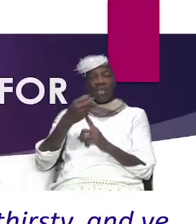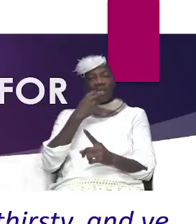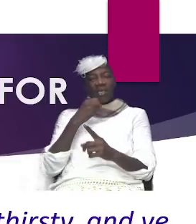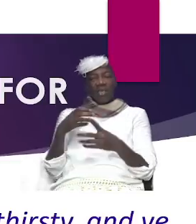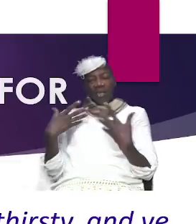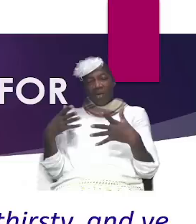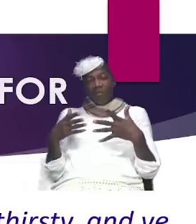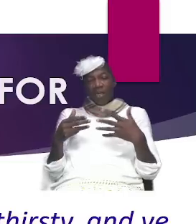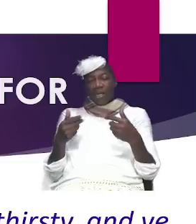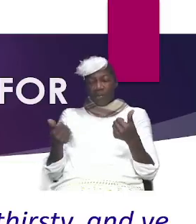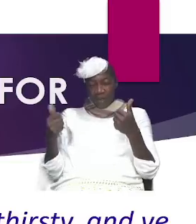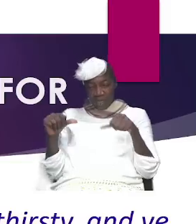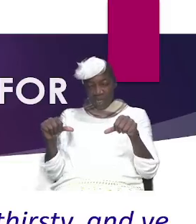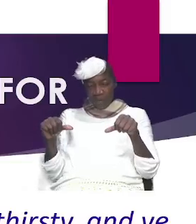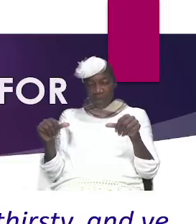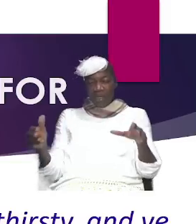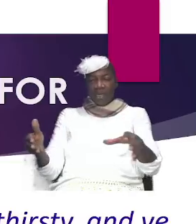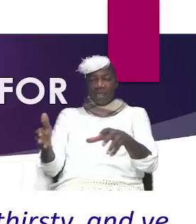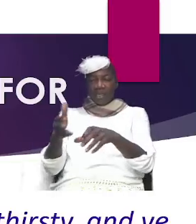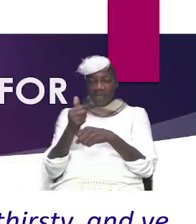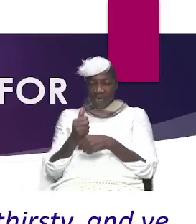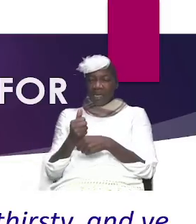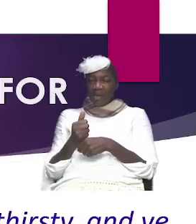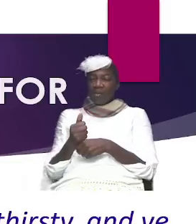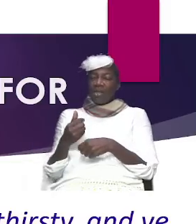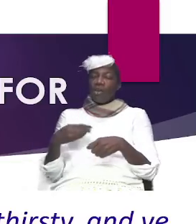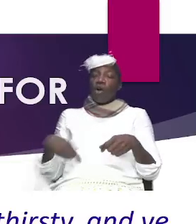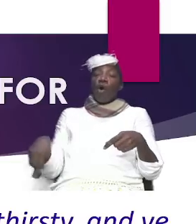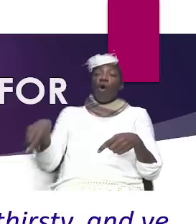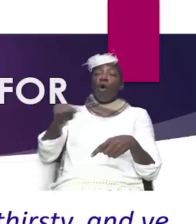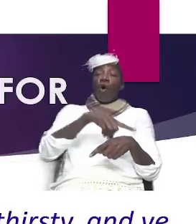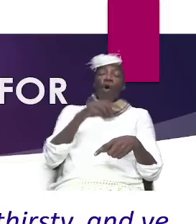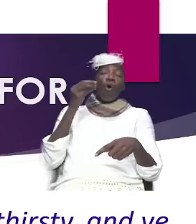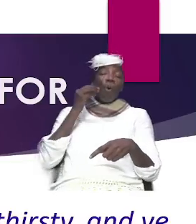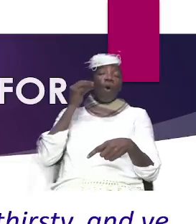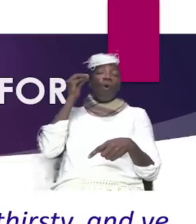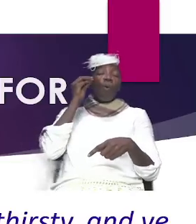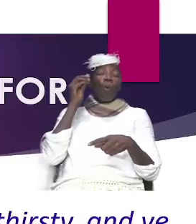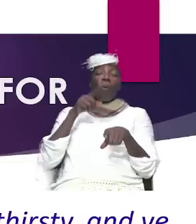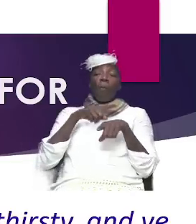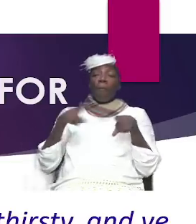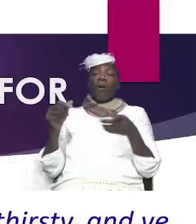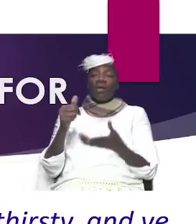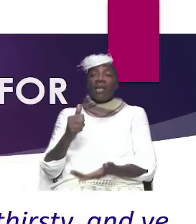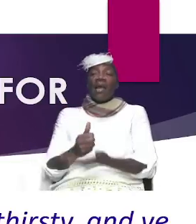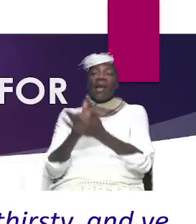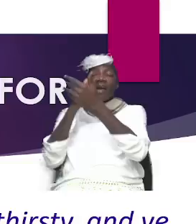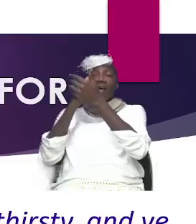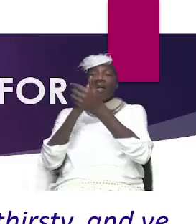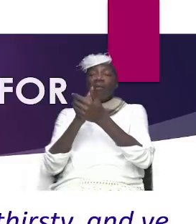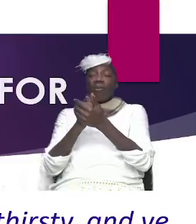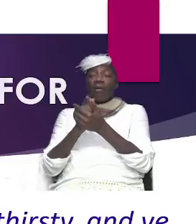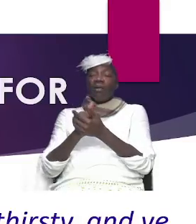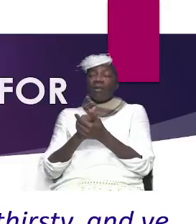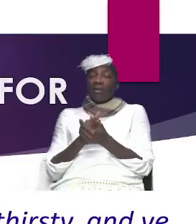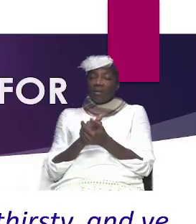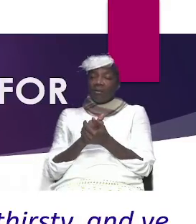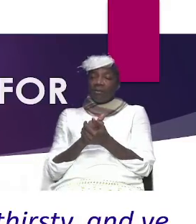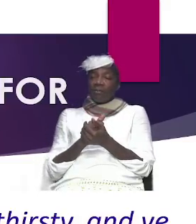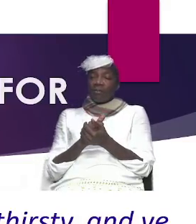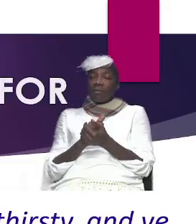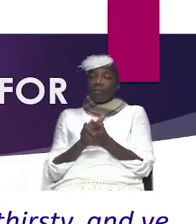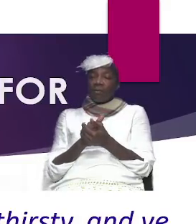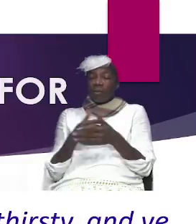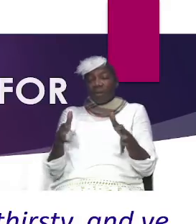might not be able to take them into our direct house, but we might be able to assist them to get into a more comfortable setting. Or maybe